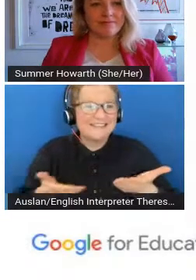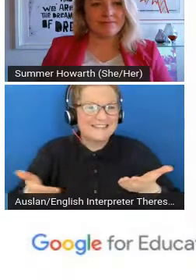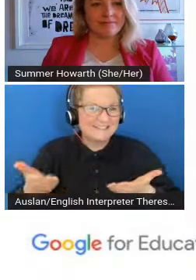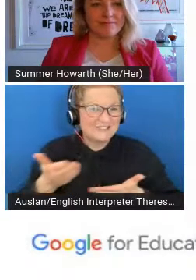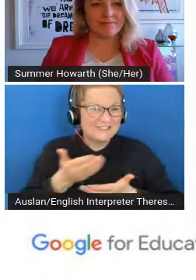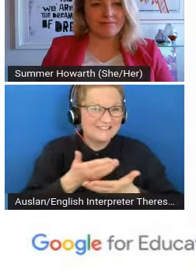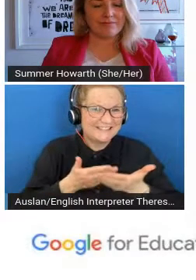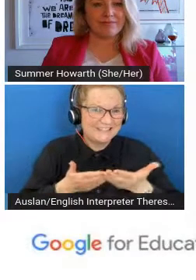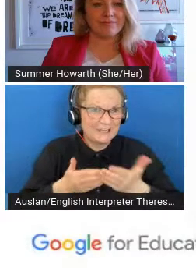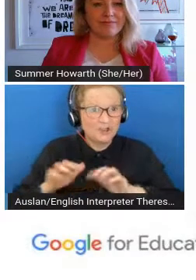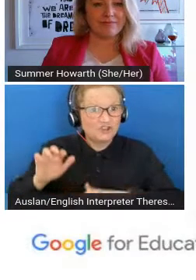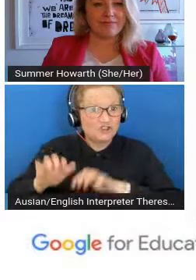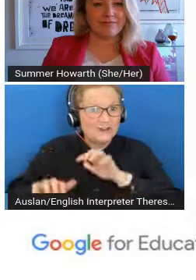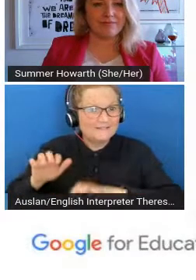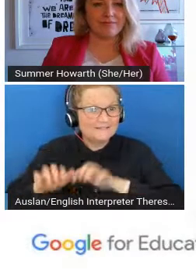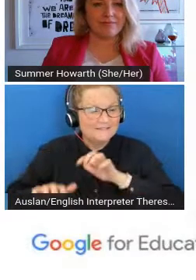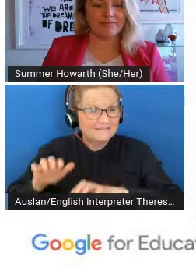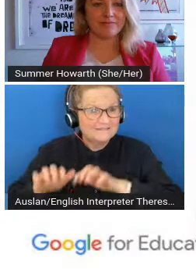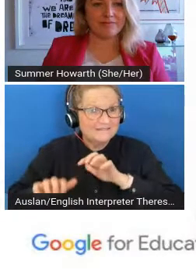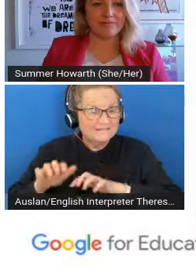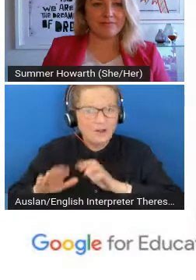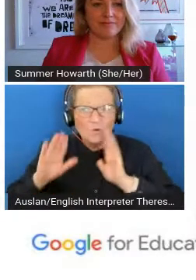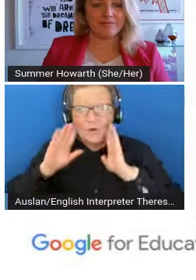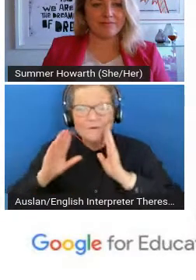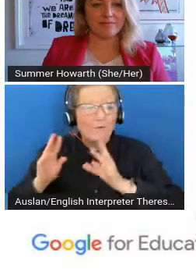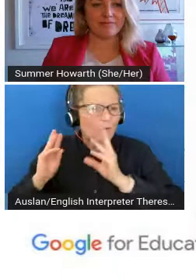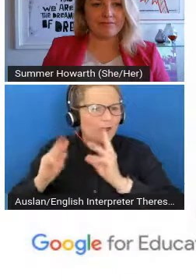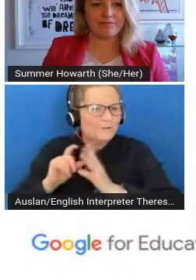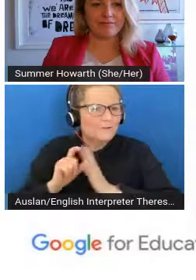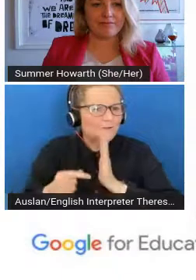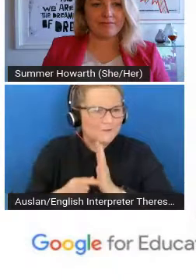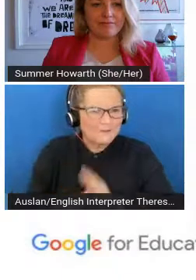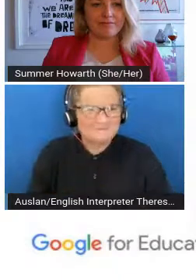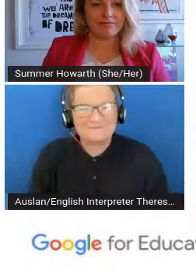threaded chat in classroom is a wonderful way to do this.